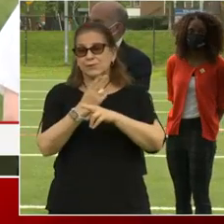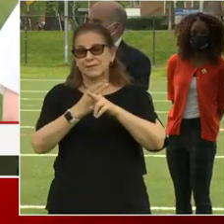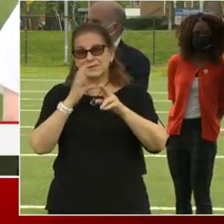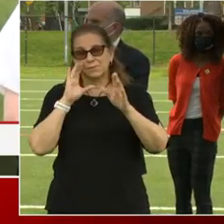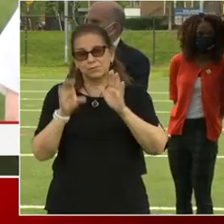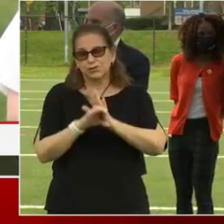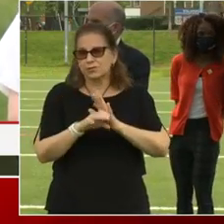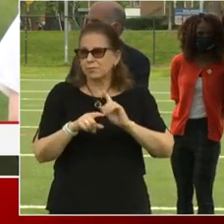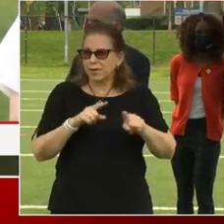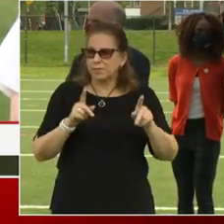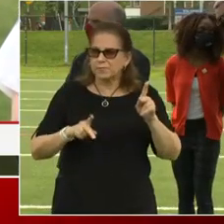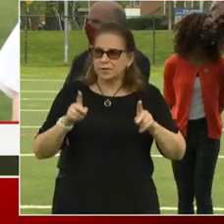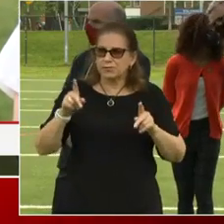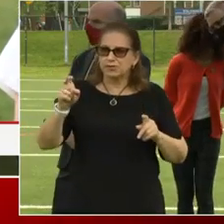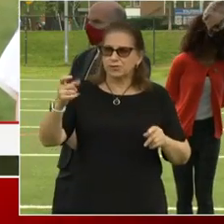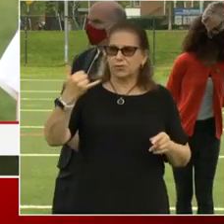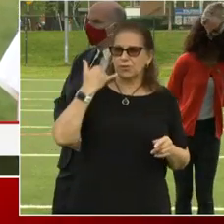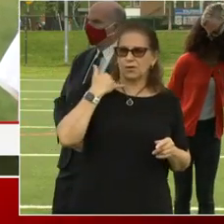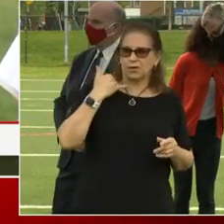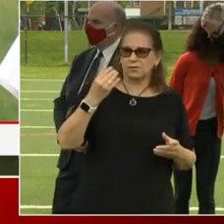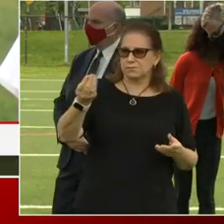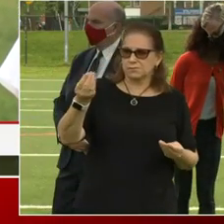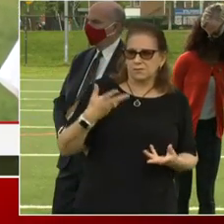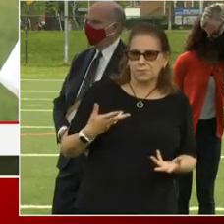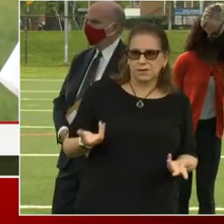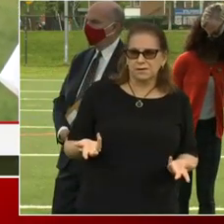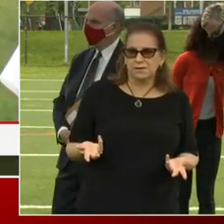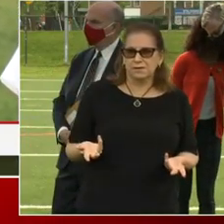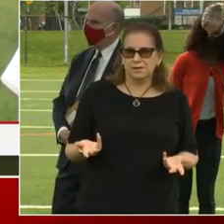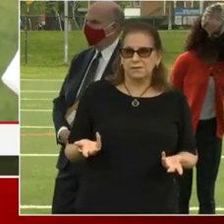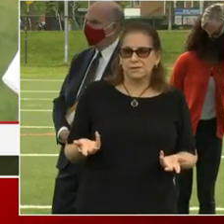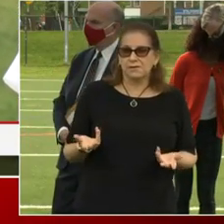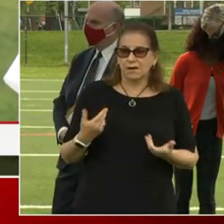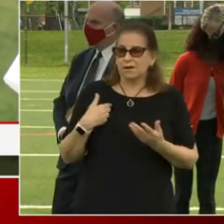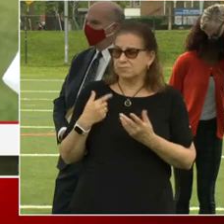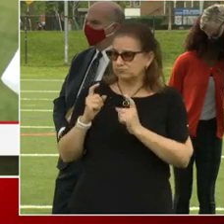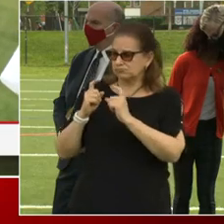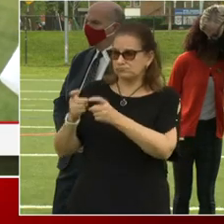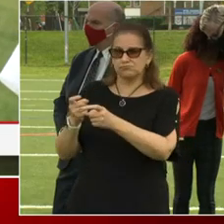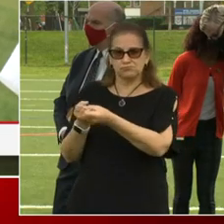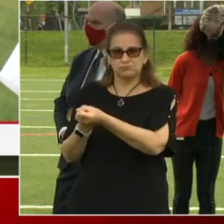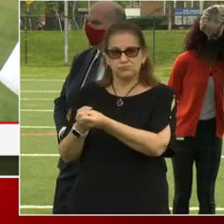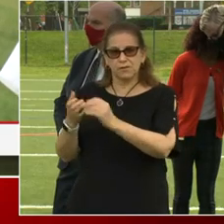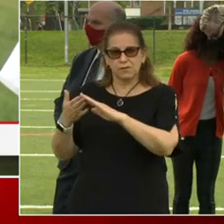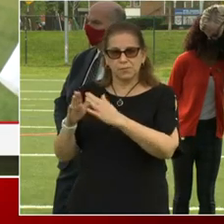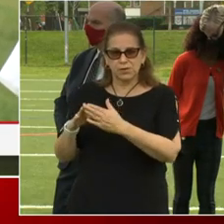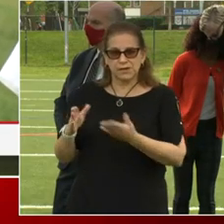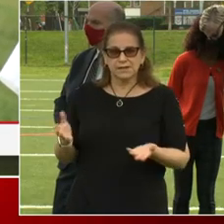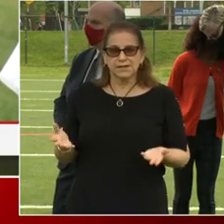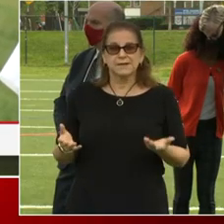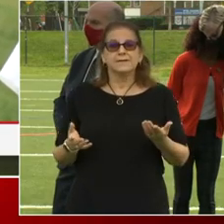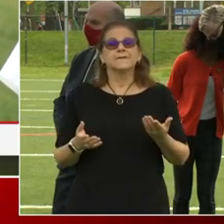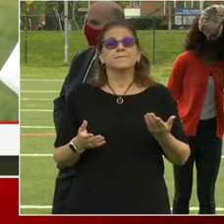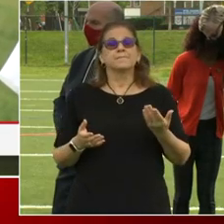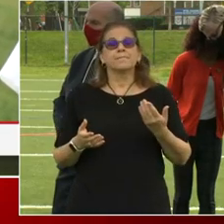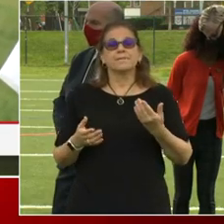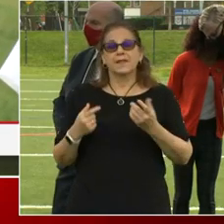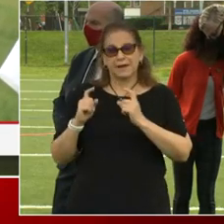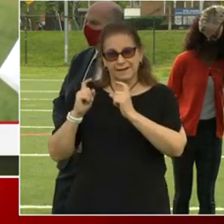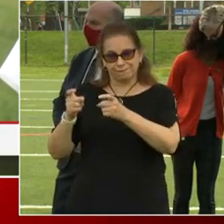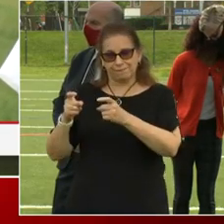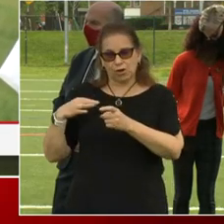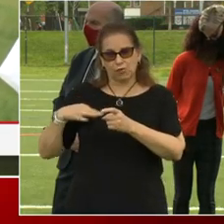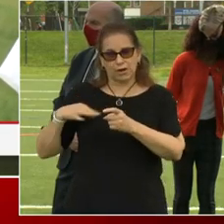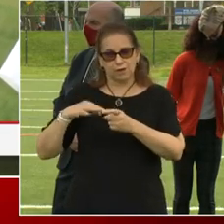committing shootings. And when those things happen, again, credit to the community. I must say, here lately, I'll give credit where credit is due. People have been calling